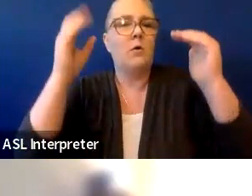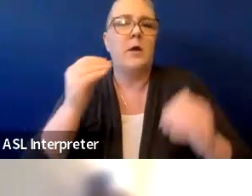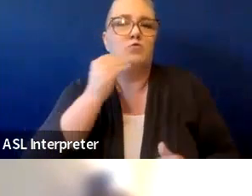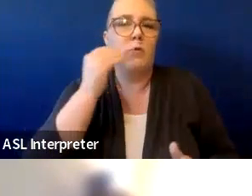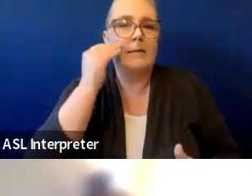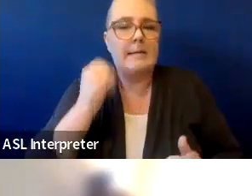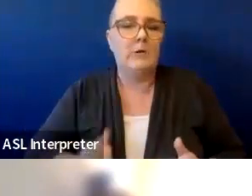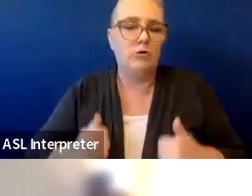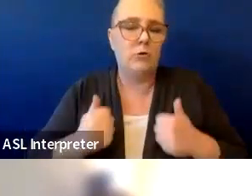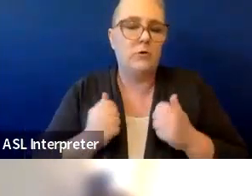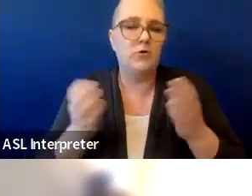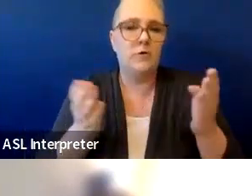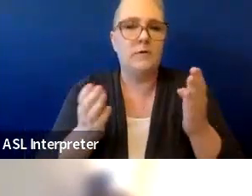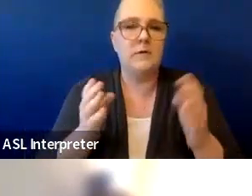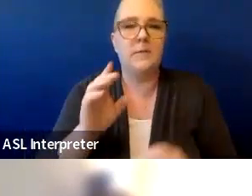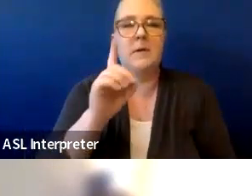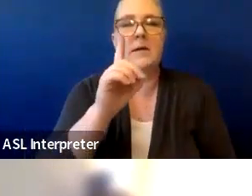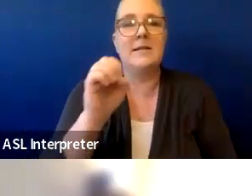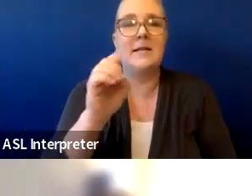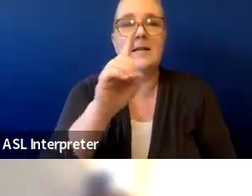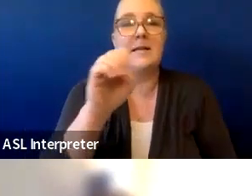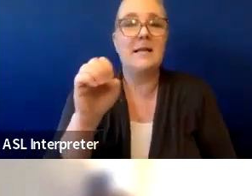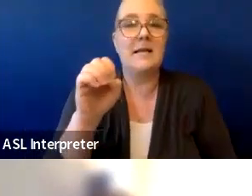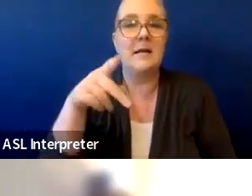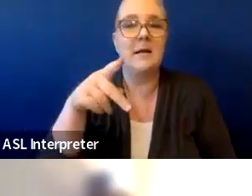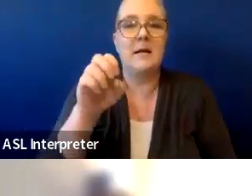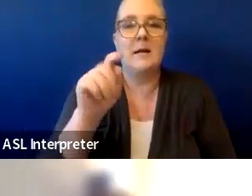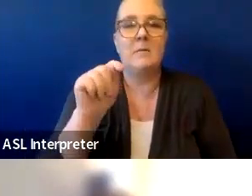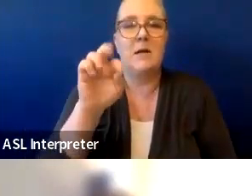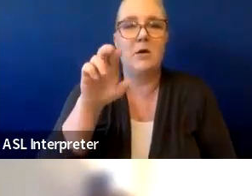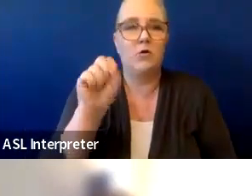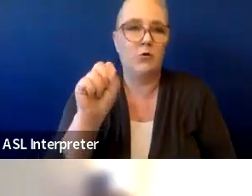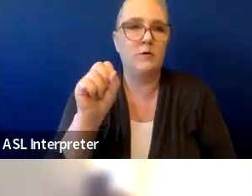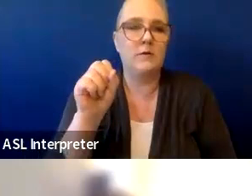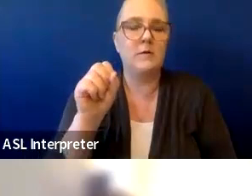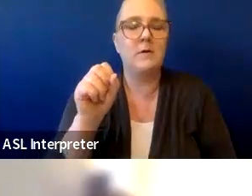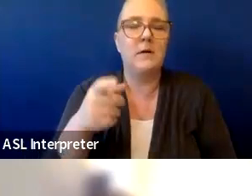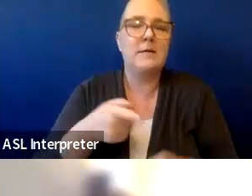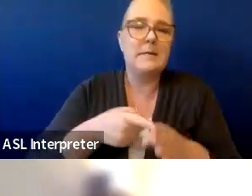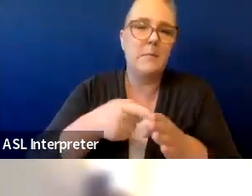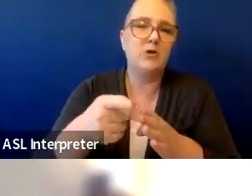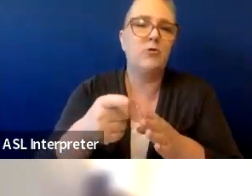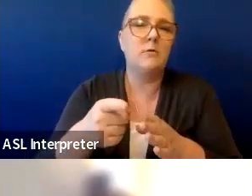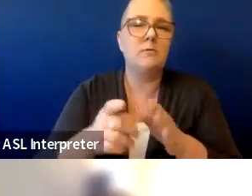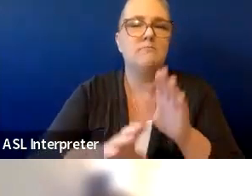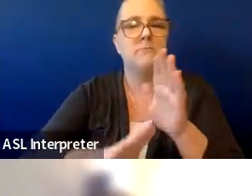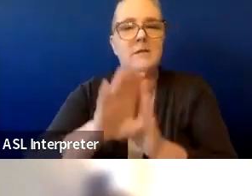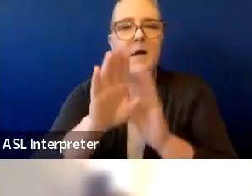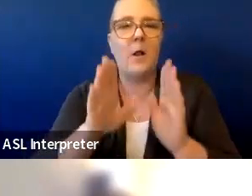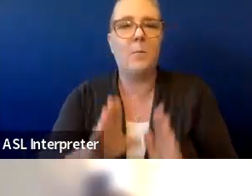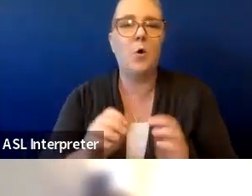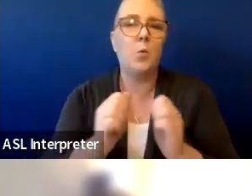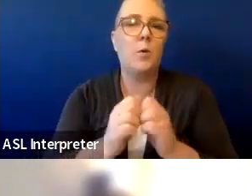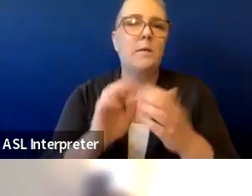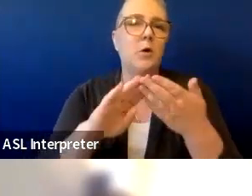services. I also have Ms. Dee Dee Peters. Ms. Dee Dee Peters is one of our specialized developers. She helps with our community resource